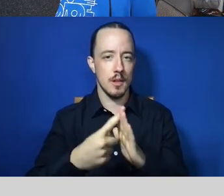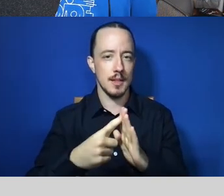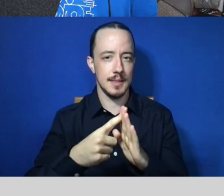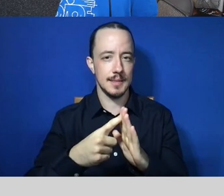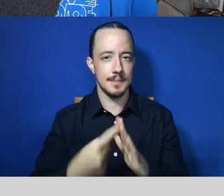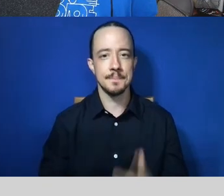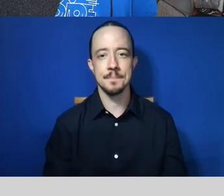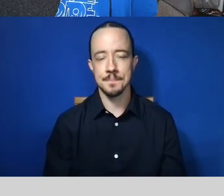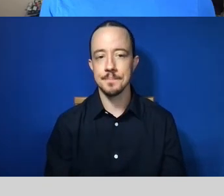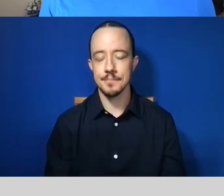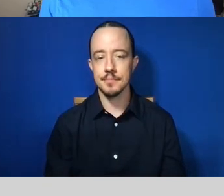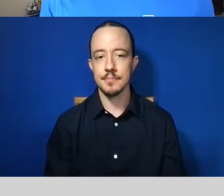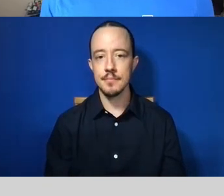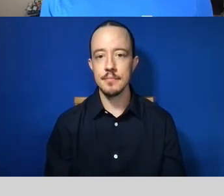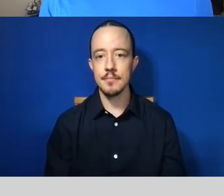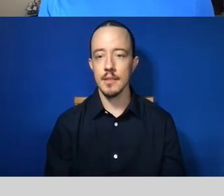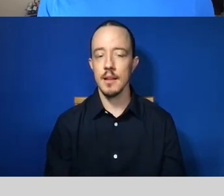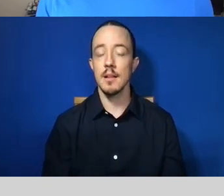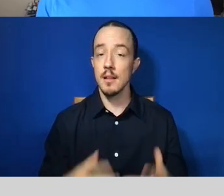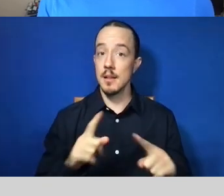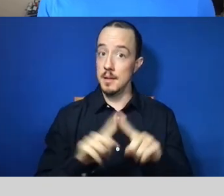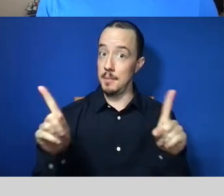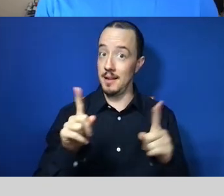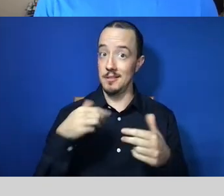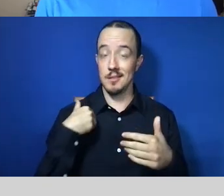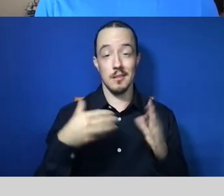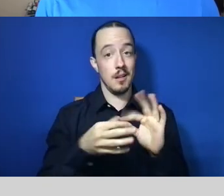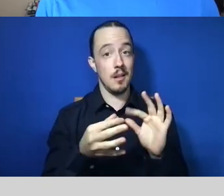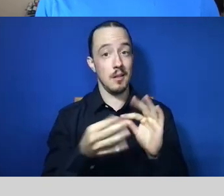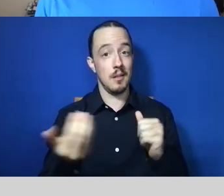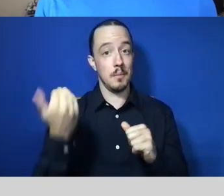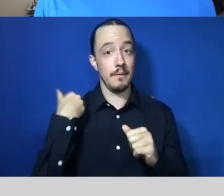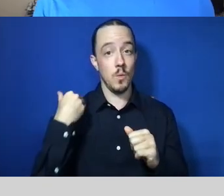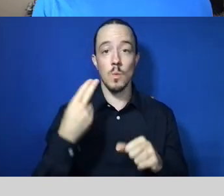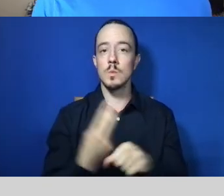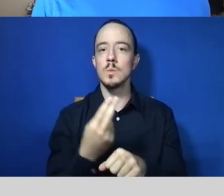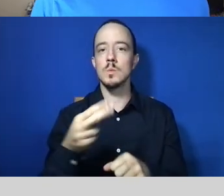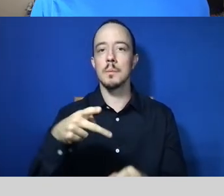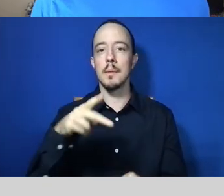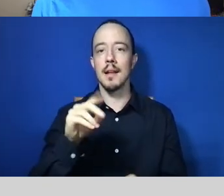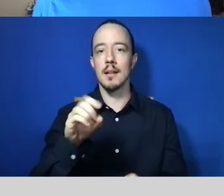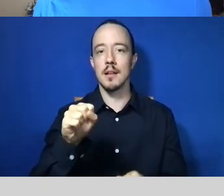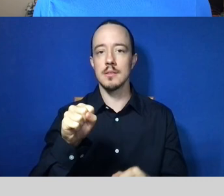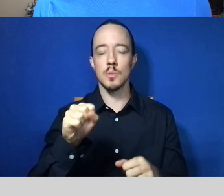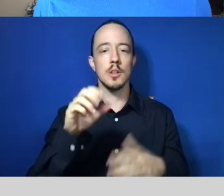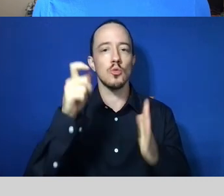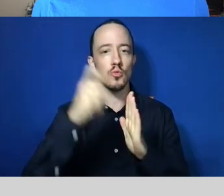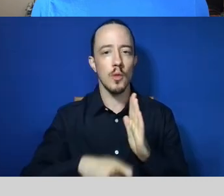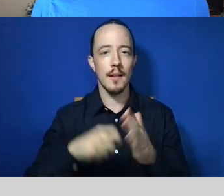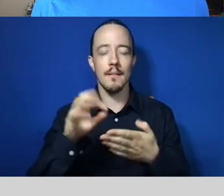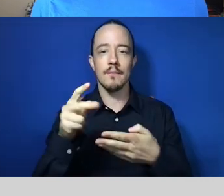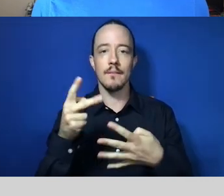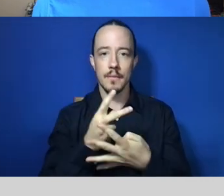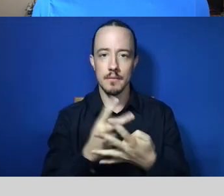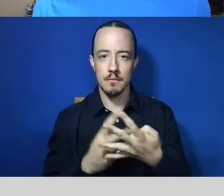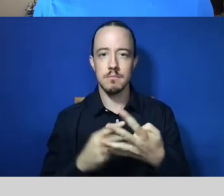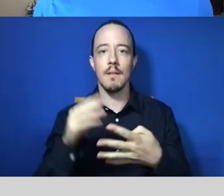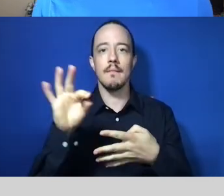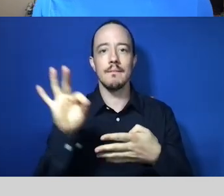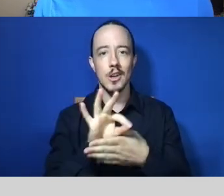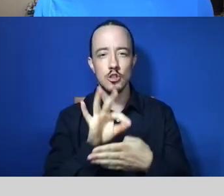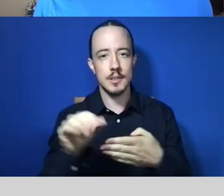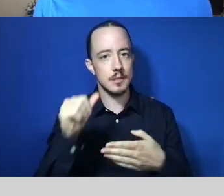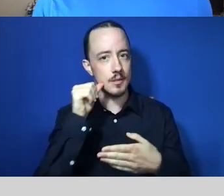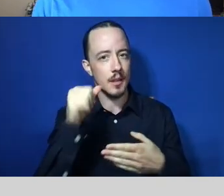calls originated from. But as I mentioned before, using pandas, we were able to actually write